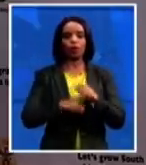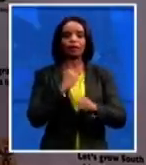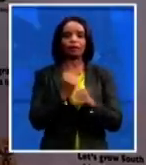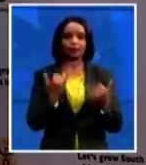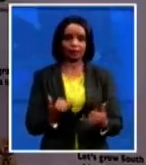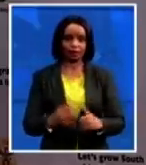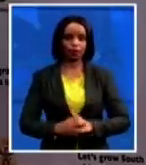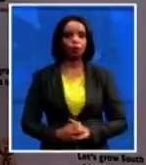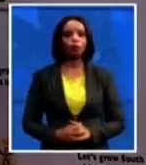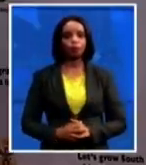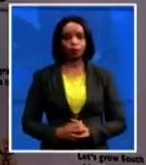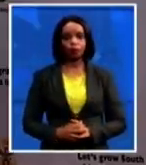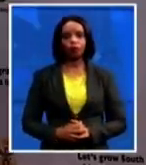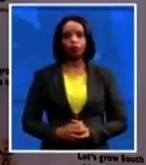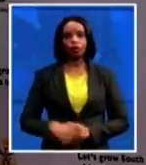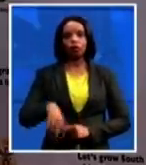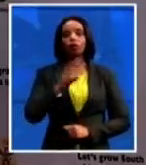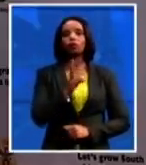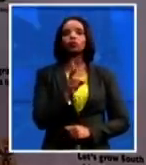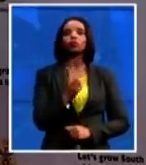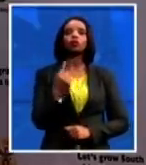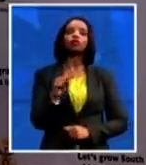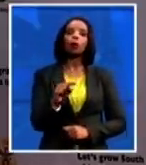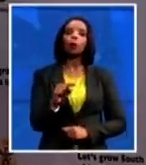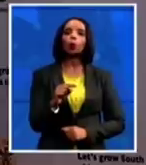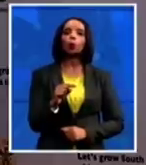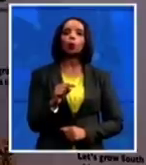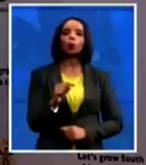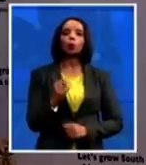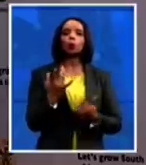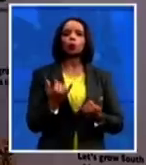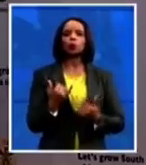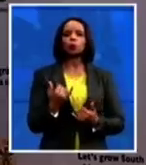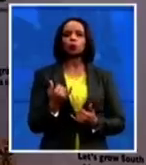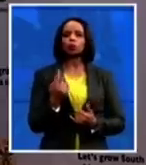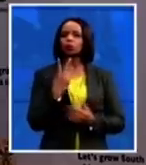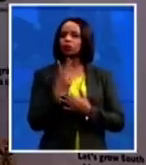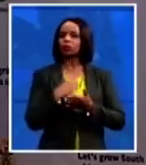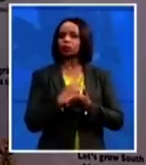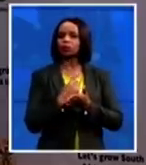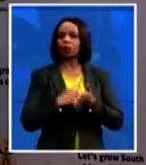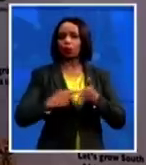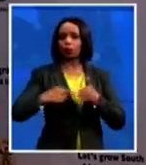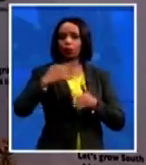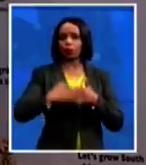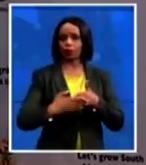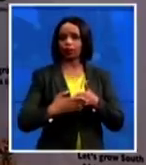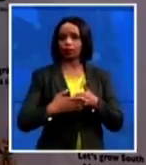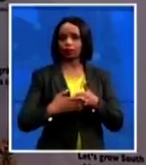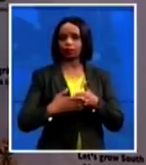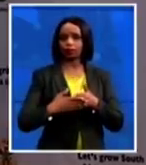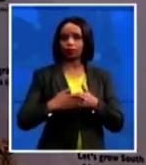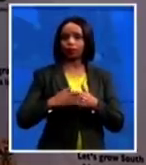triumphing twice in 2 weekends during the prestigious Dubai Sevens Rugby